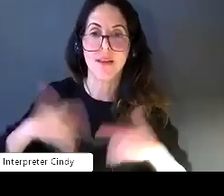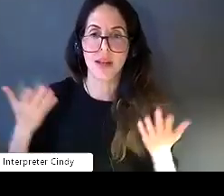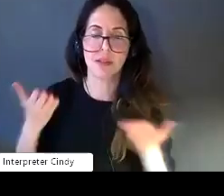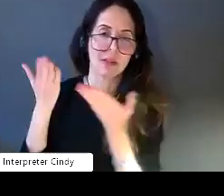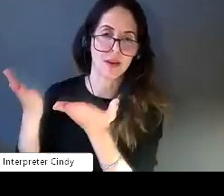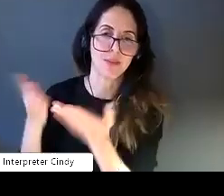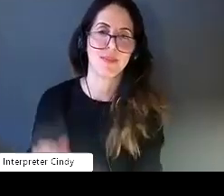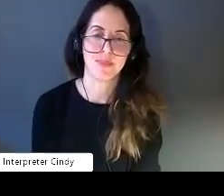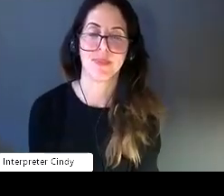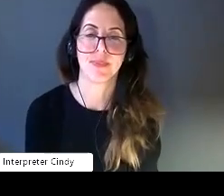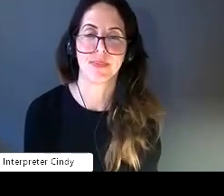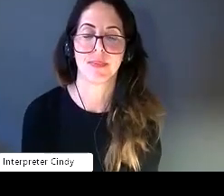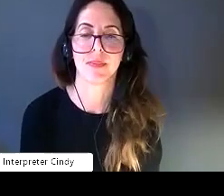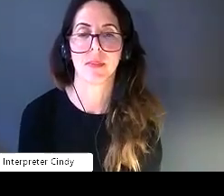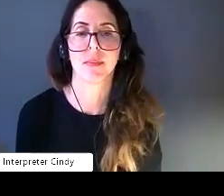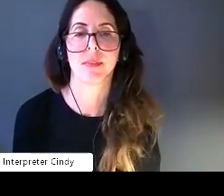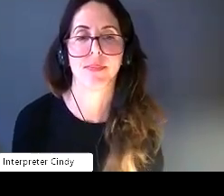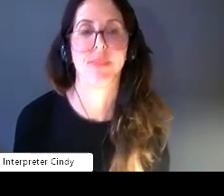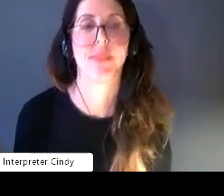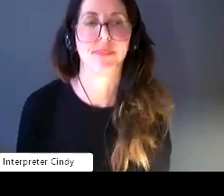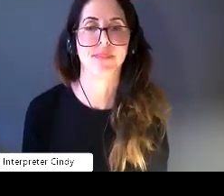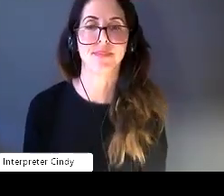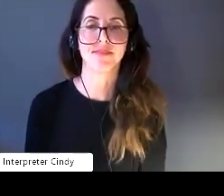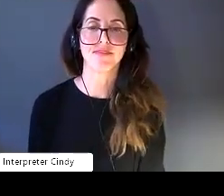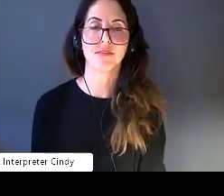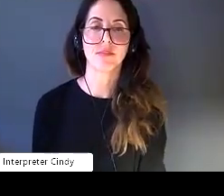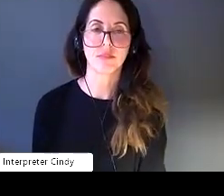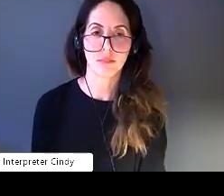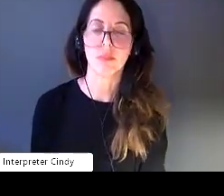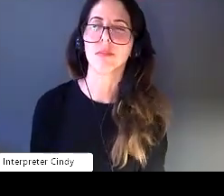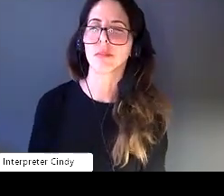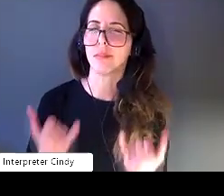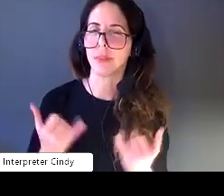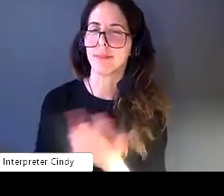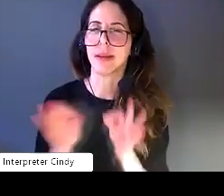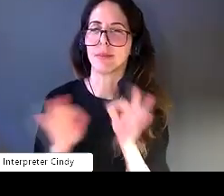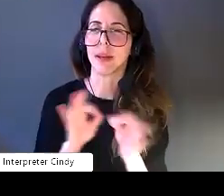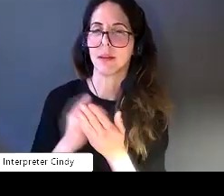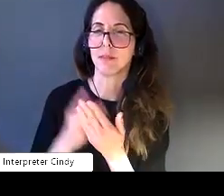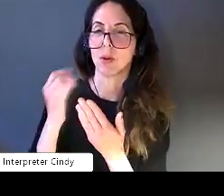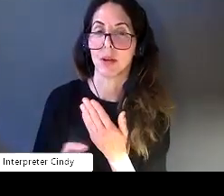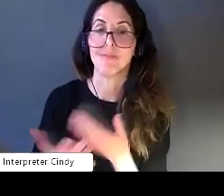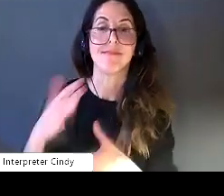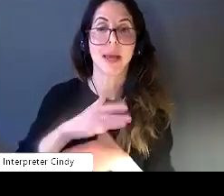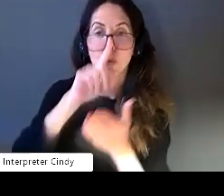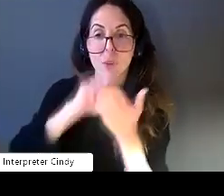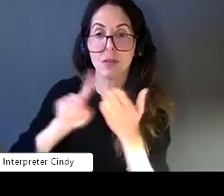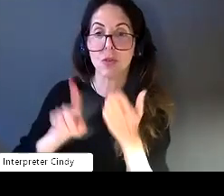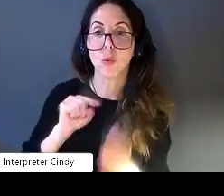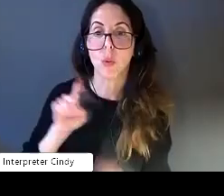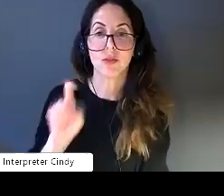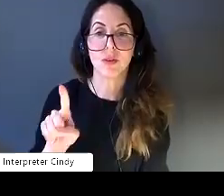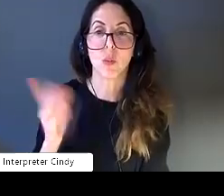well. So just to take folks a little bit through the project, the main research question was to see what the